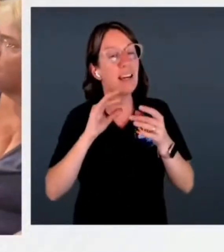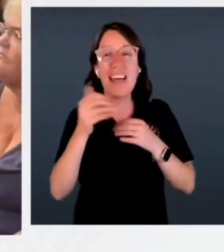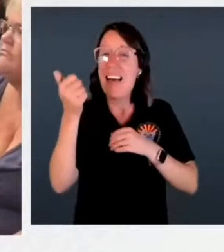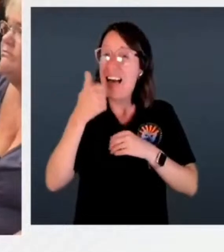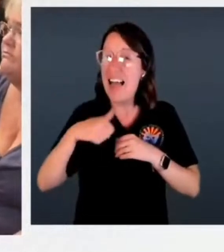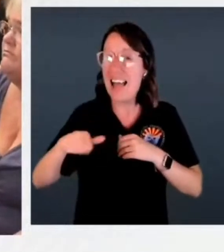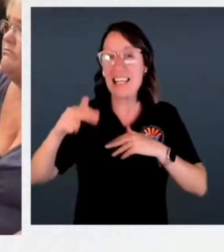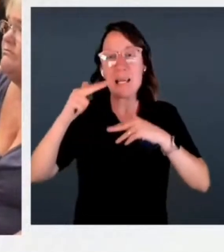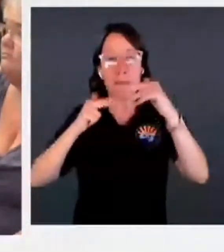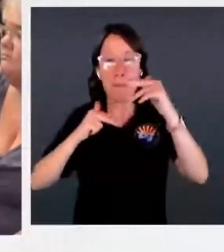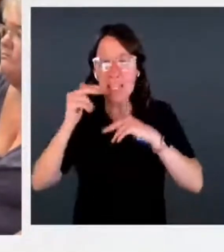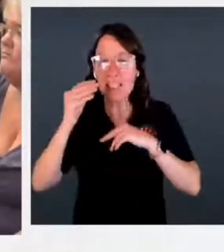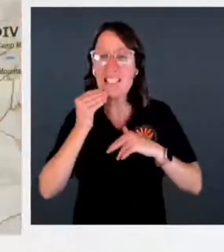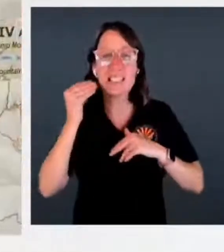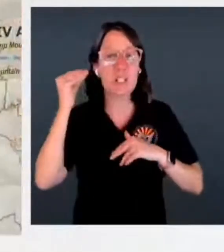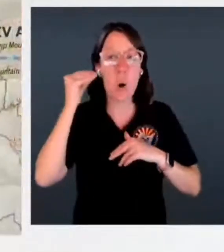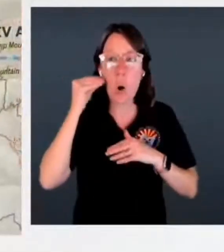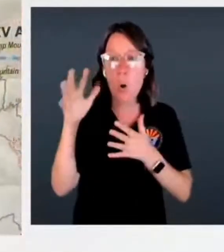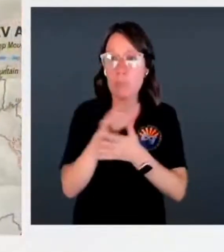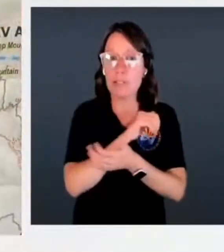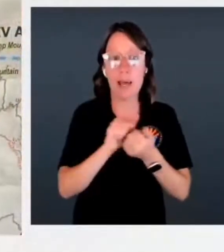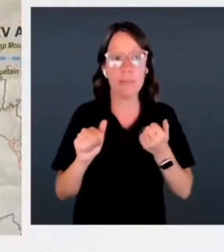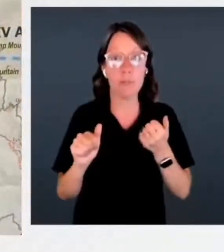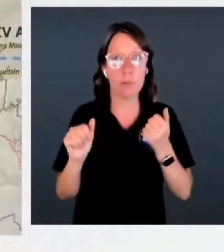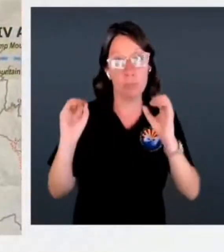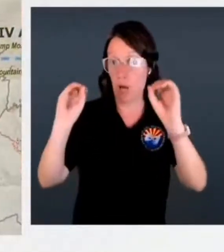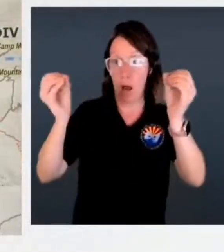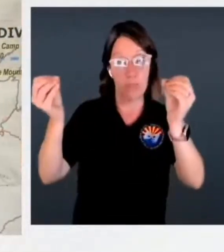lost? No structures lost.